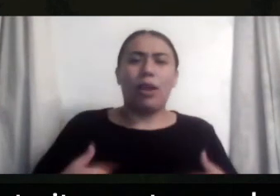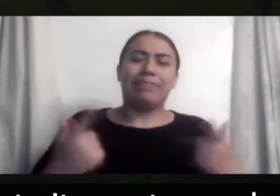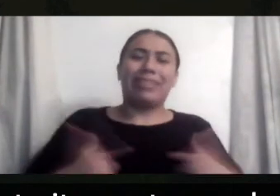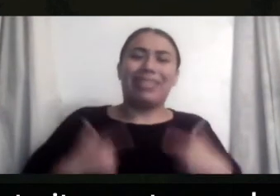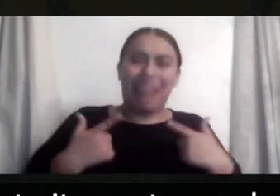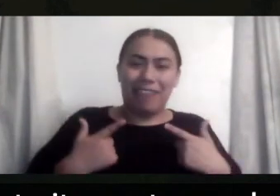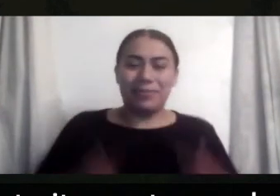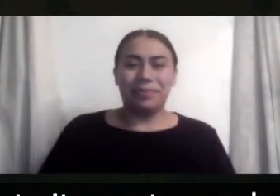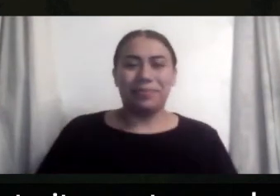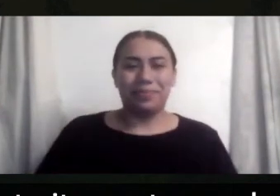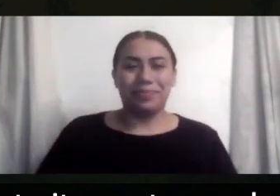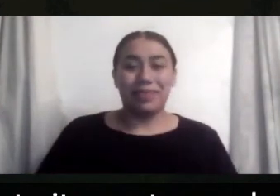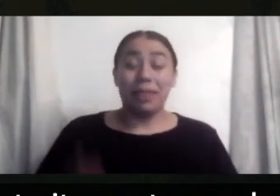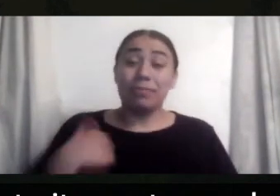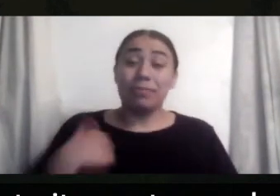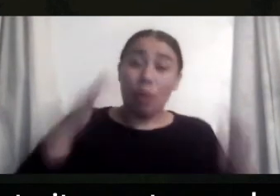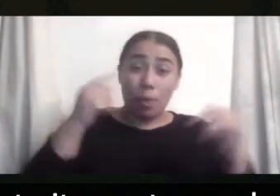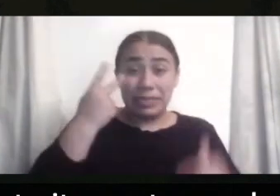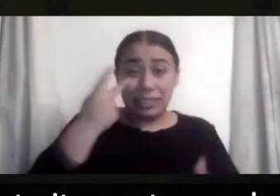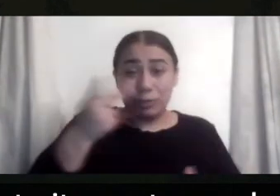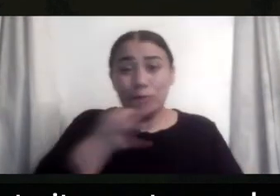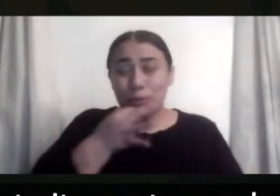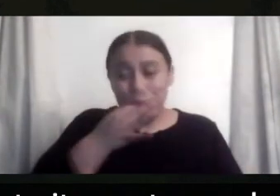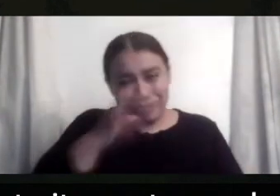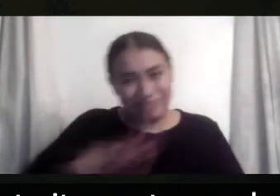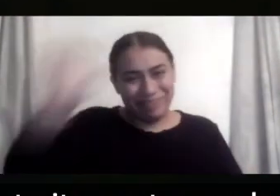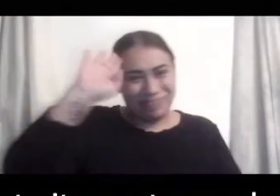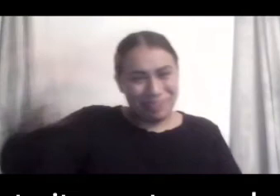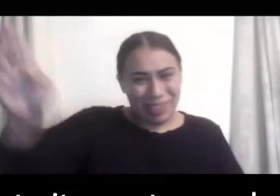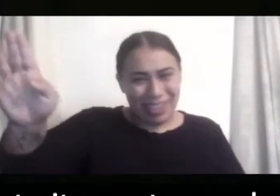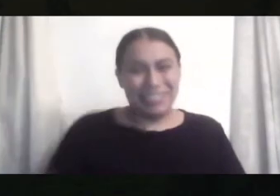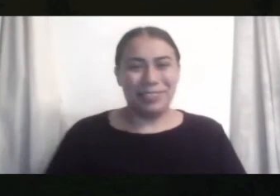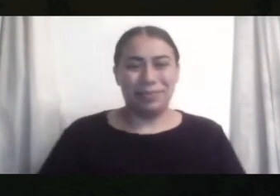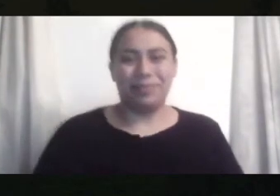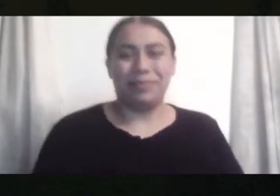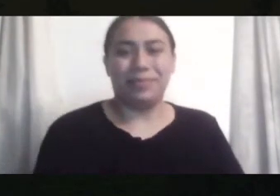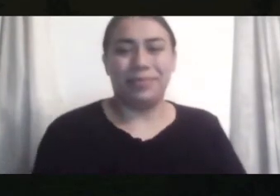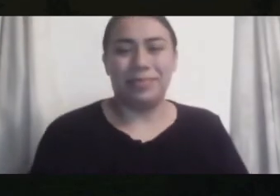further discuss your treatment options with medical cannabis. And we hope to see you soon.